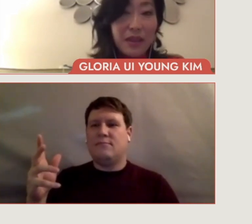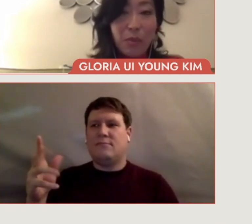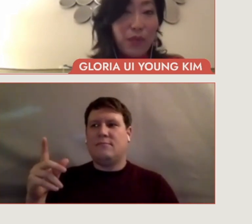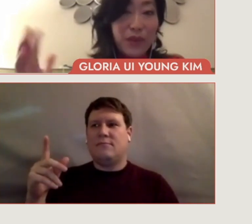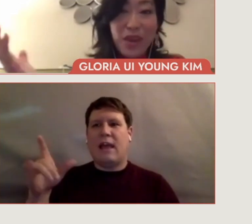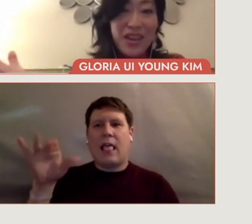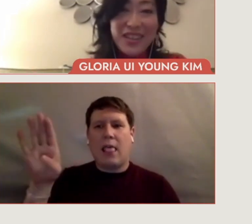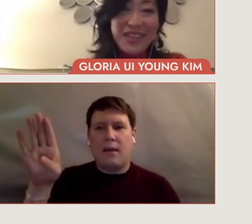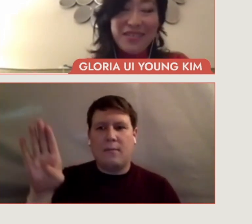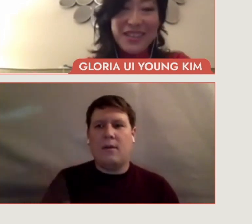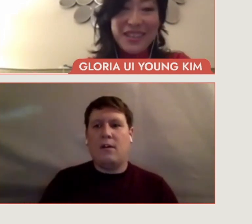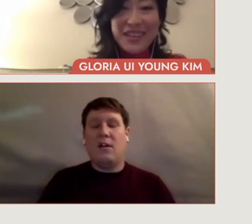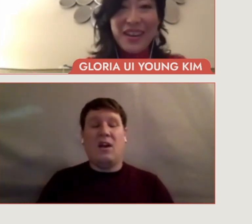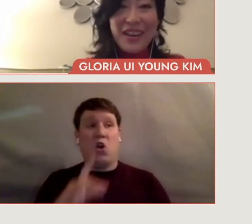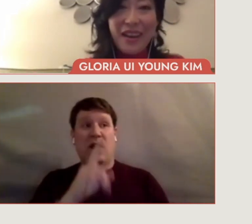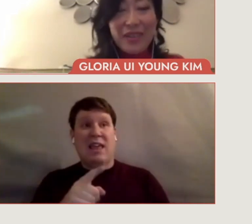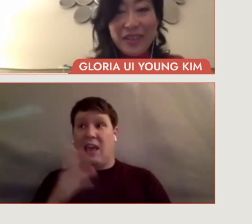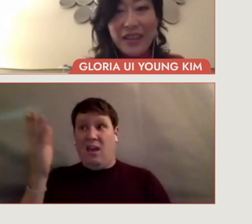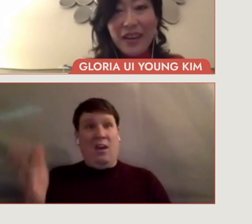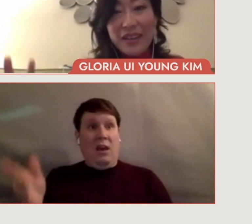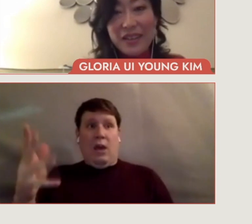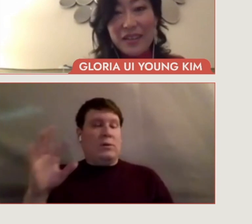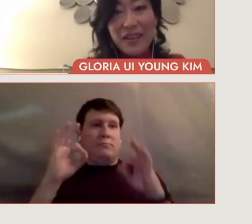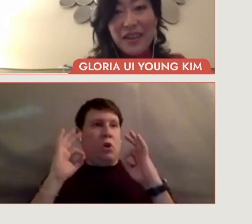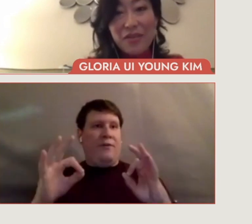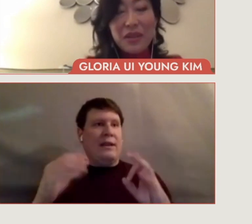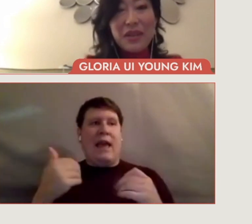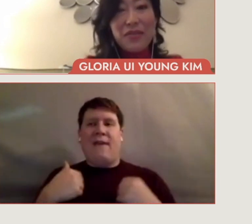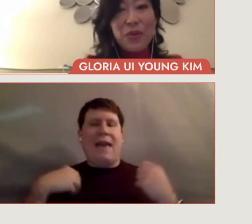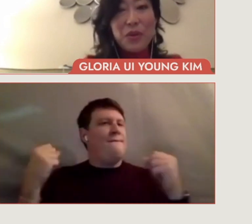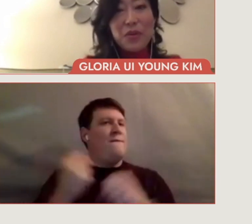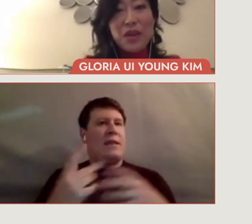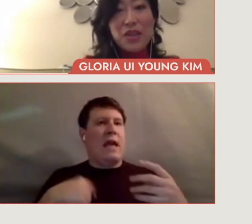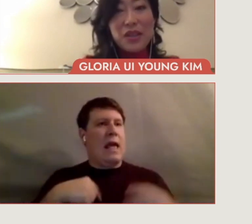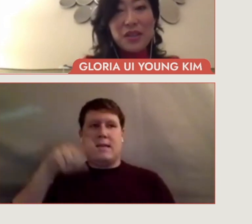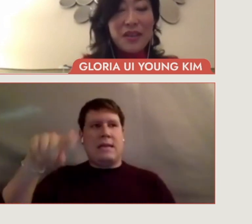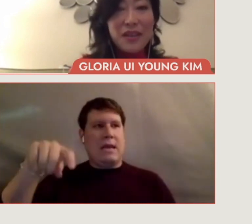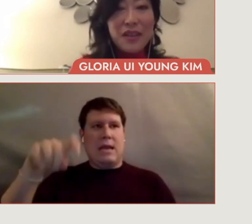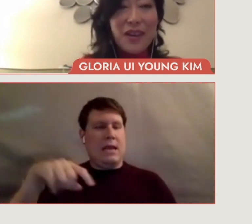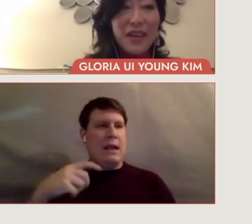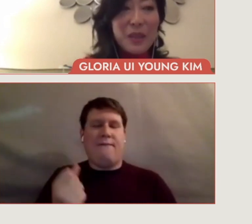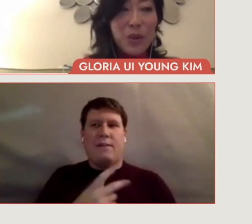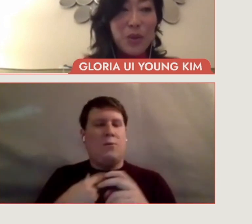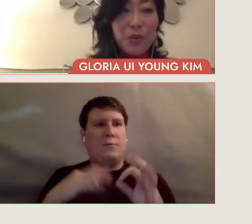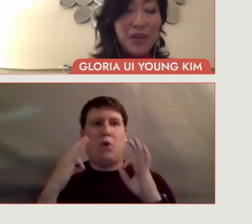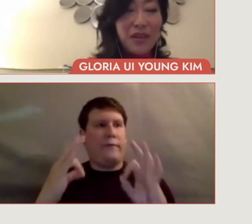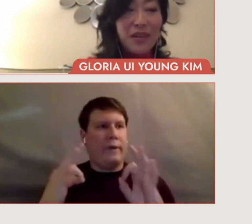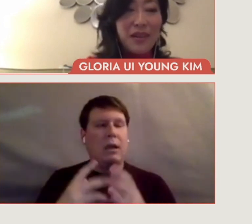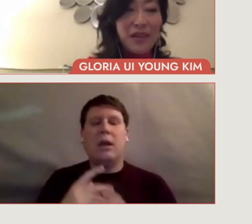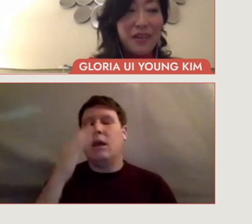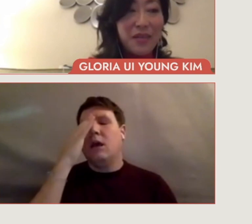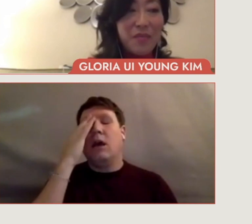it was like the perfect location. It was like, it had everything that I needed really for the location, and it had its own,